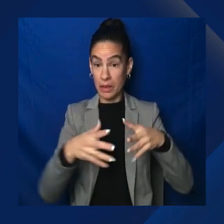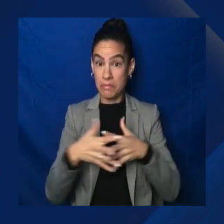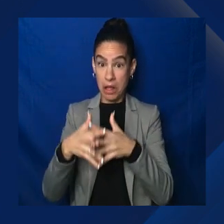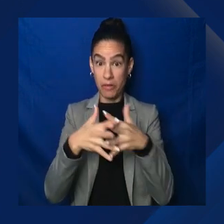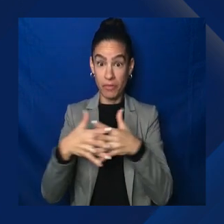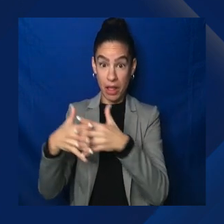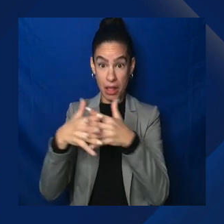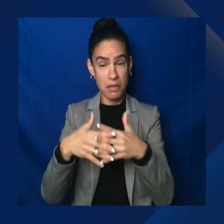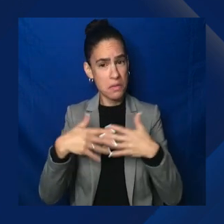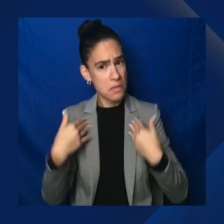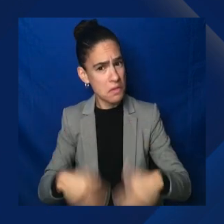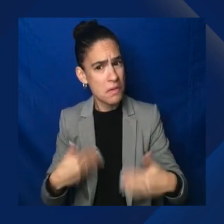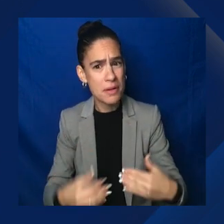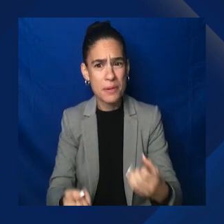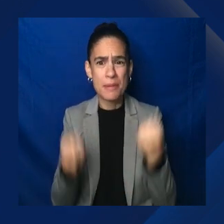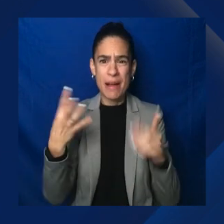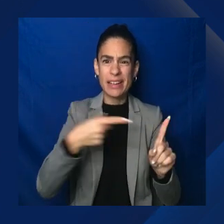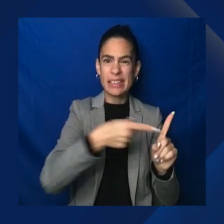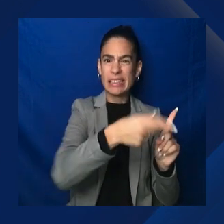to experience them.